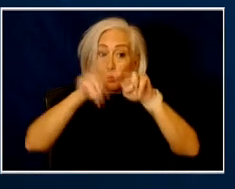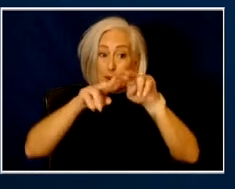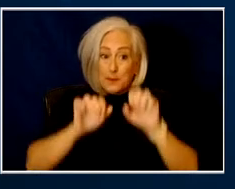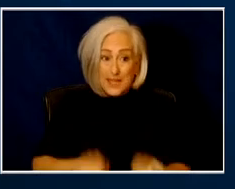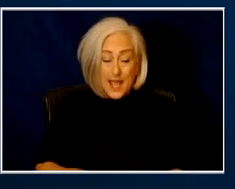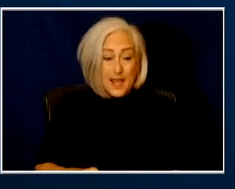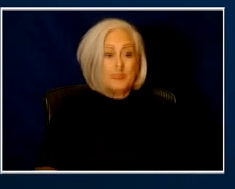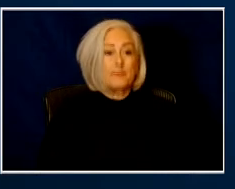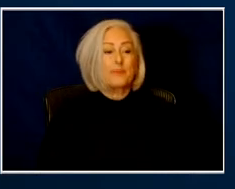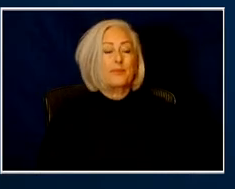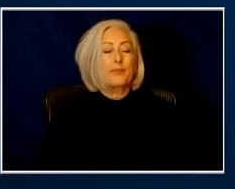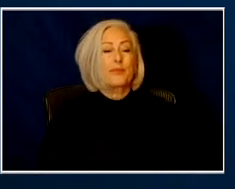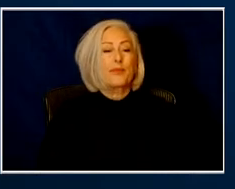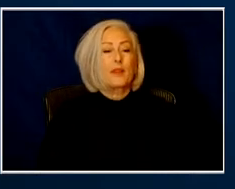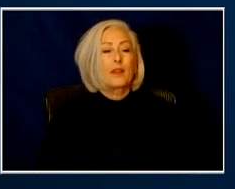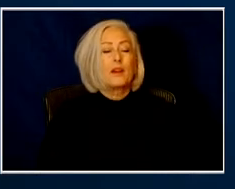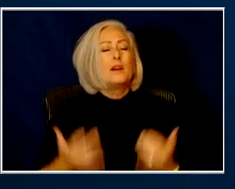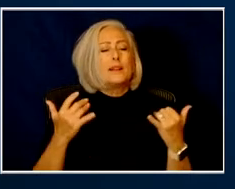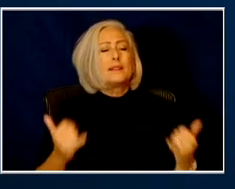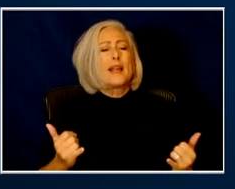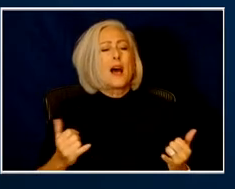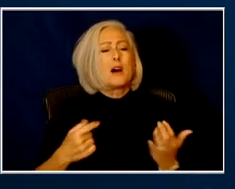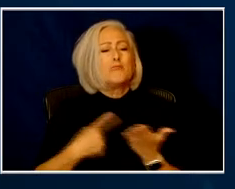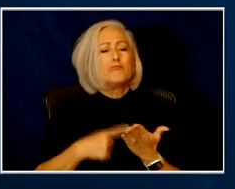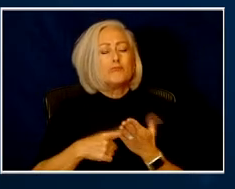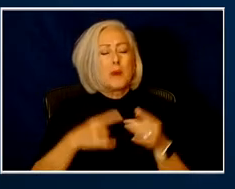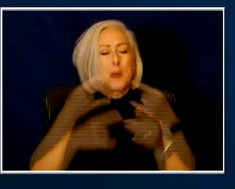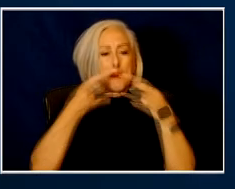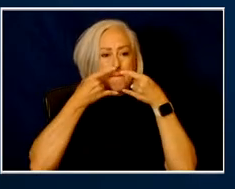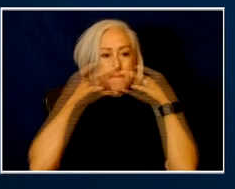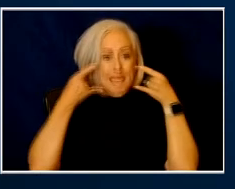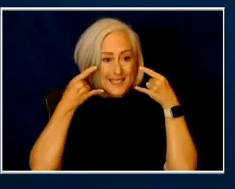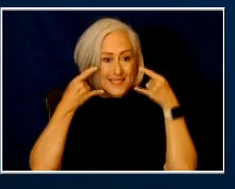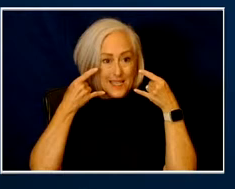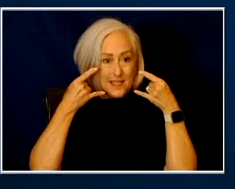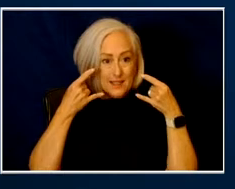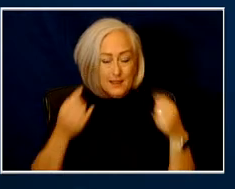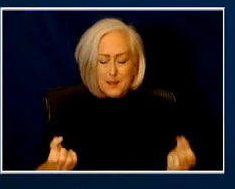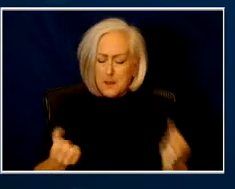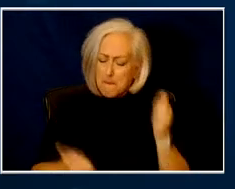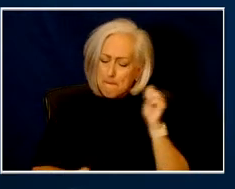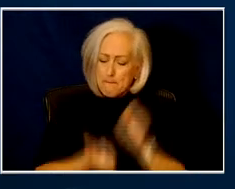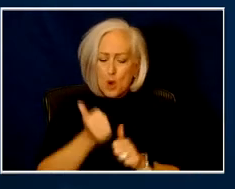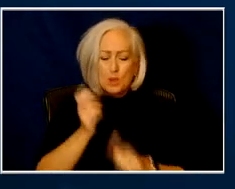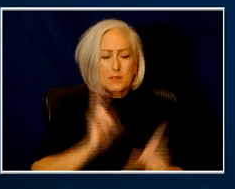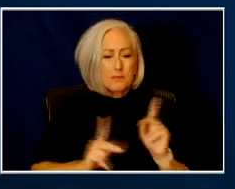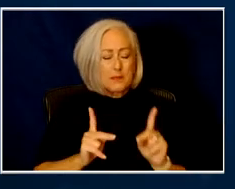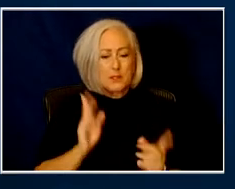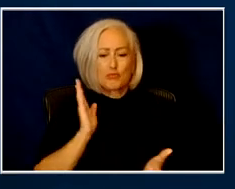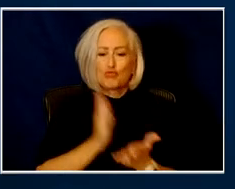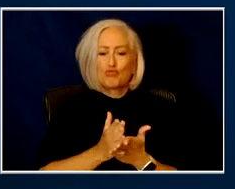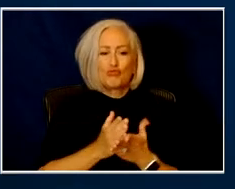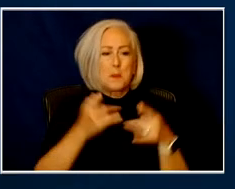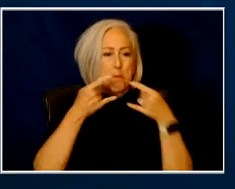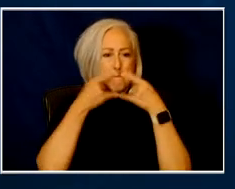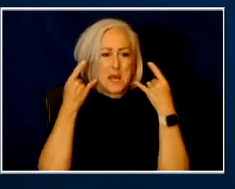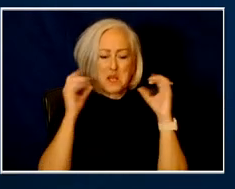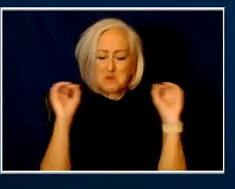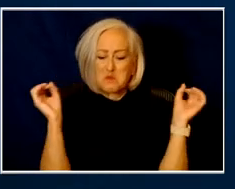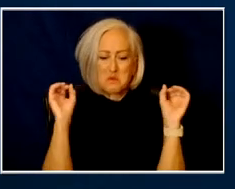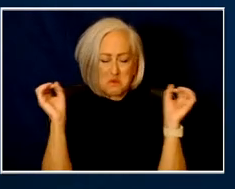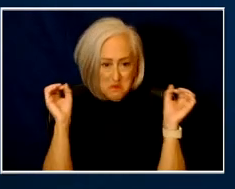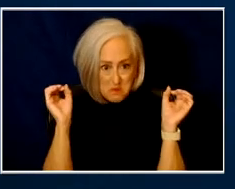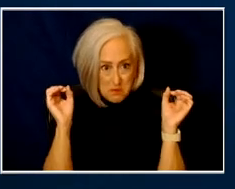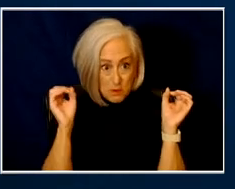masking as we had talked about you know kind of covered weariness most people have stopped should we be going back to masking in specific places like